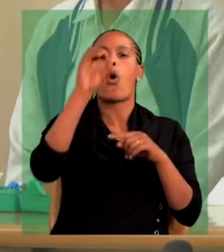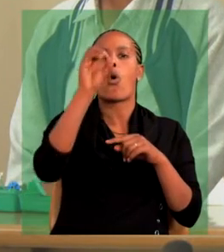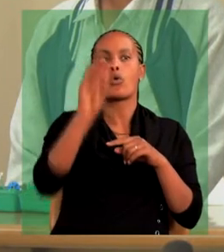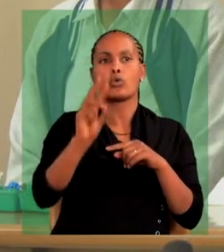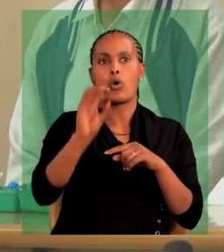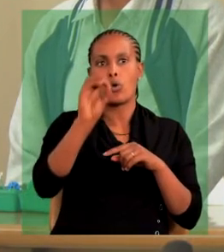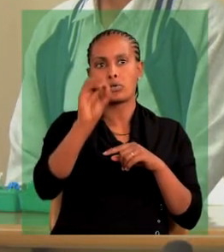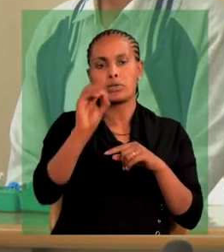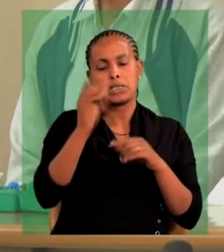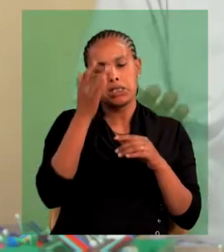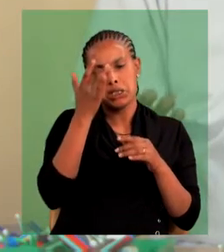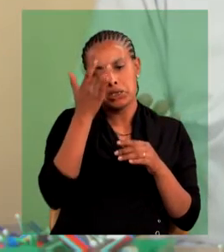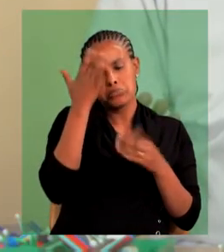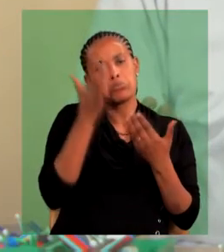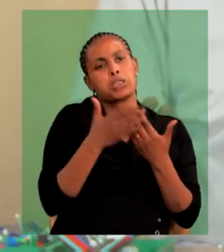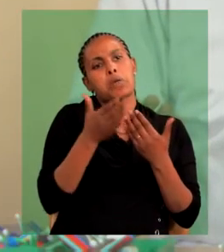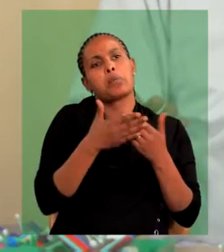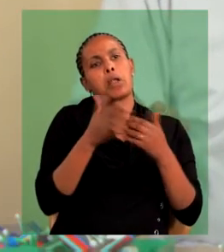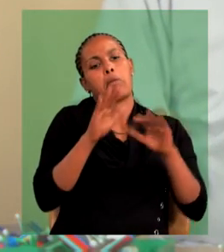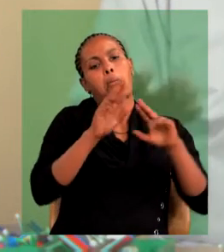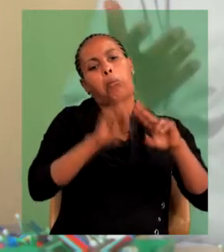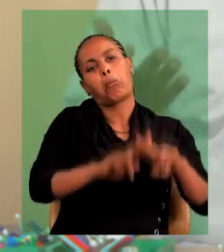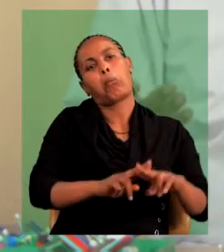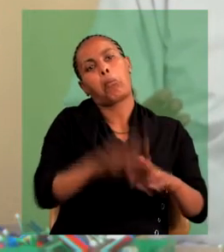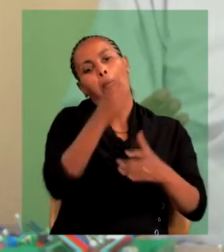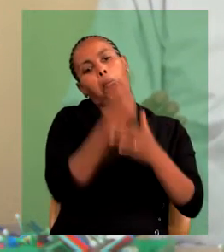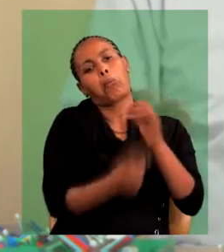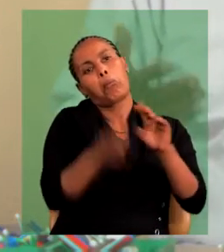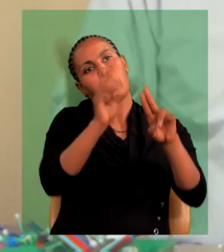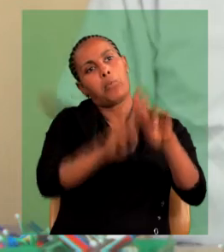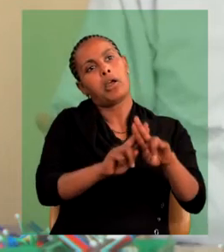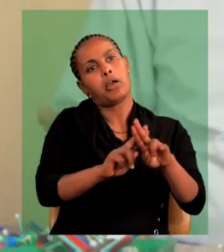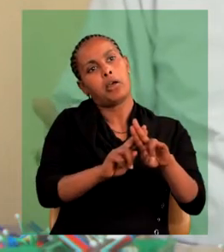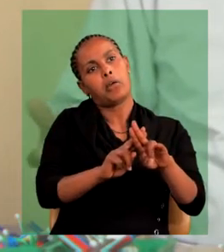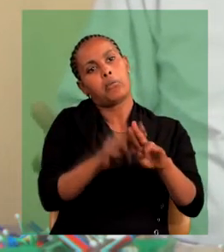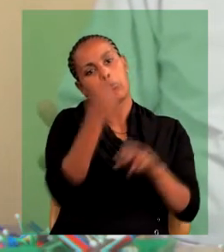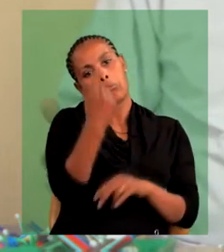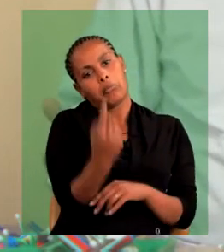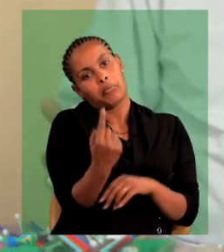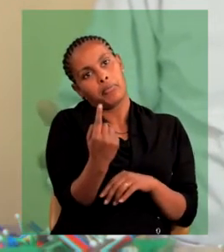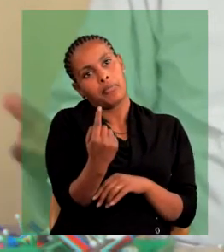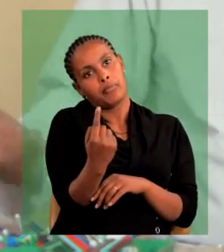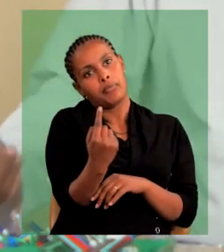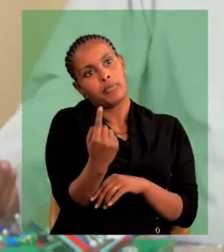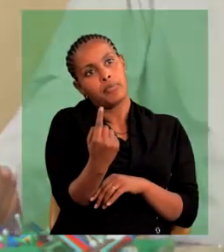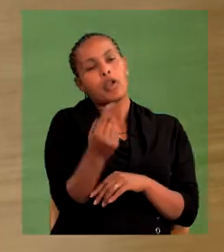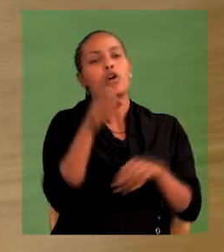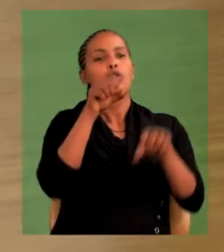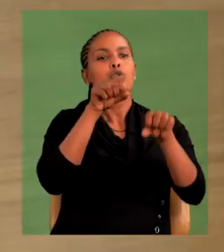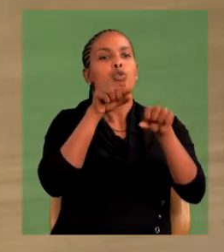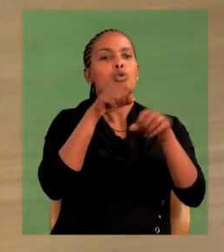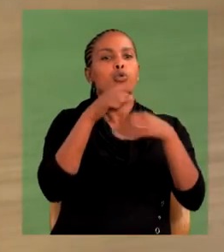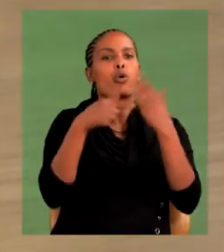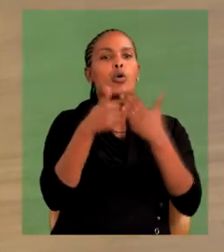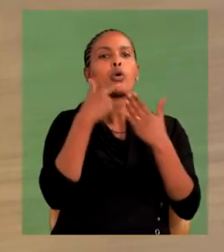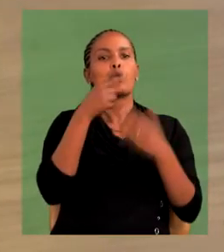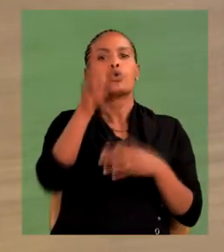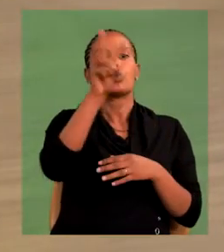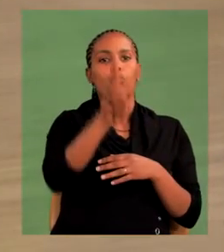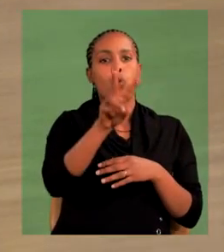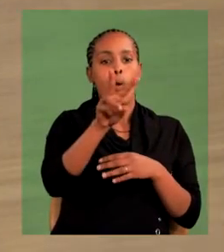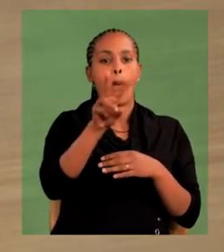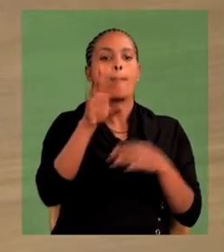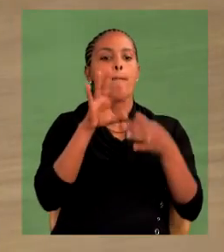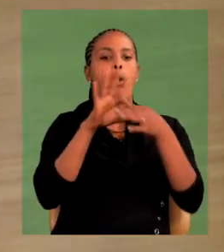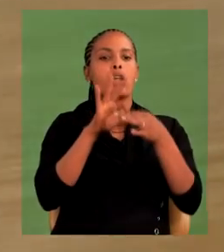They're simply sitting idle, loners, by themselves. So you have 2 bonding